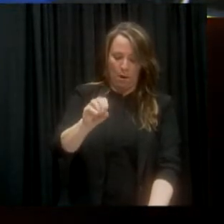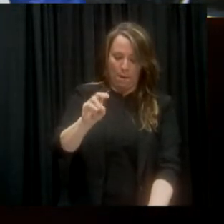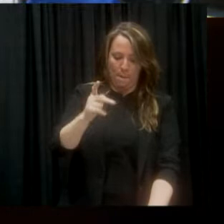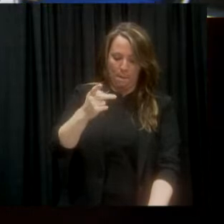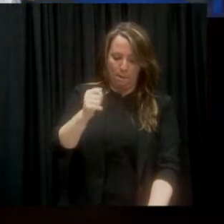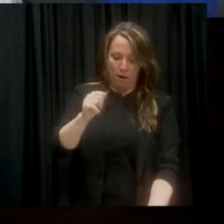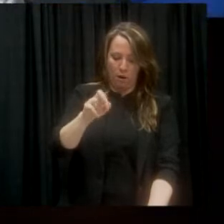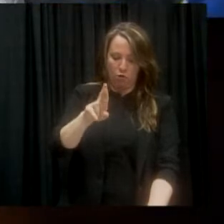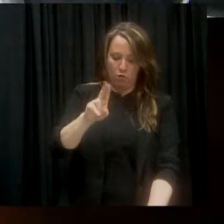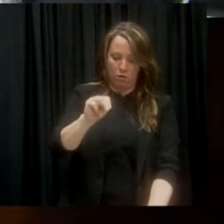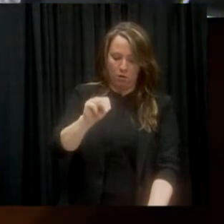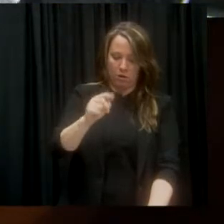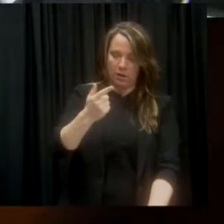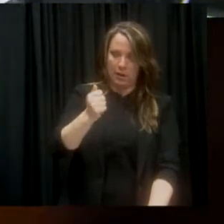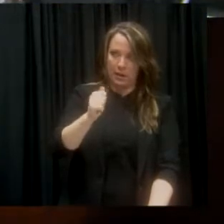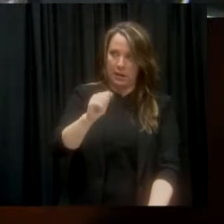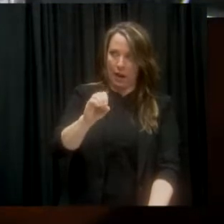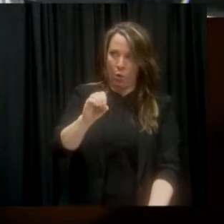Who's mine?